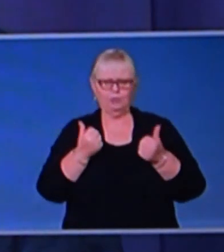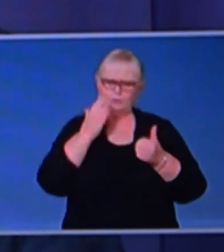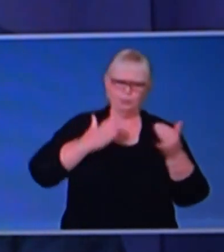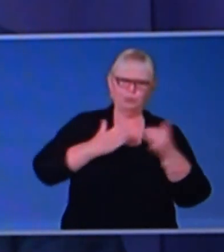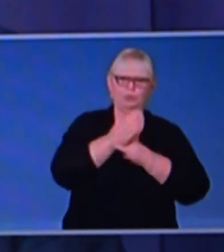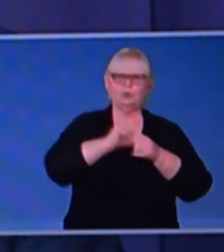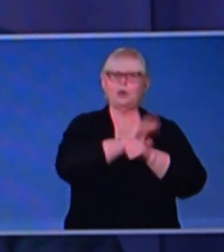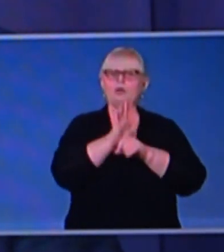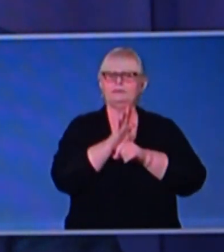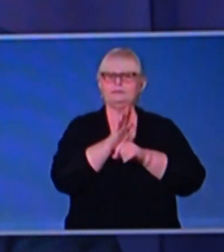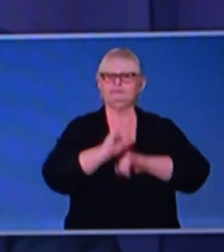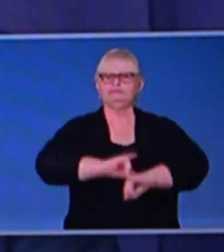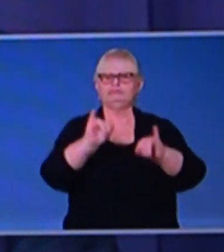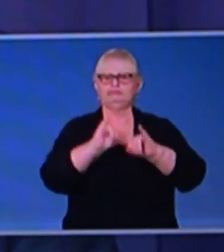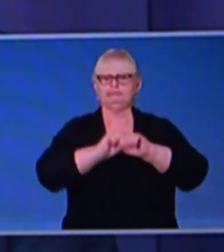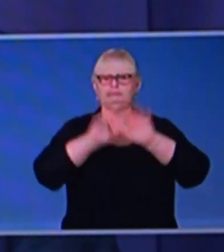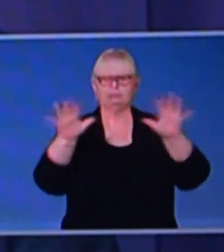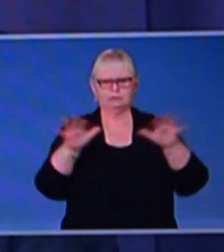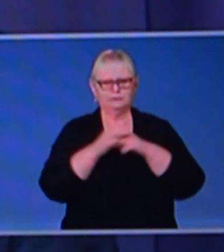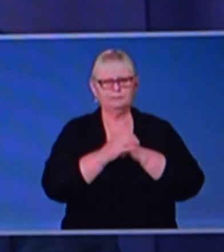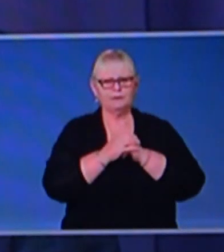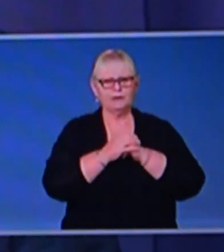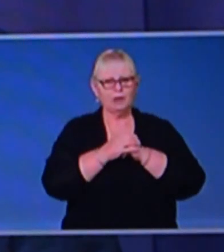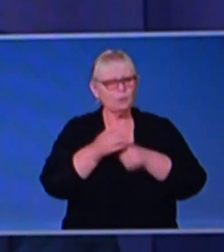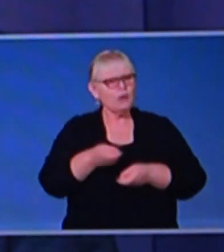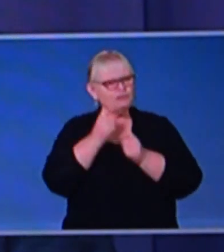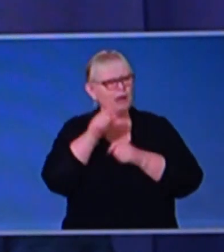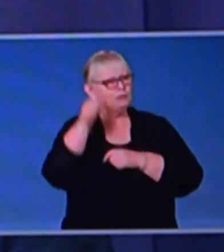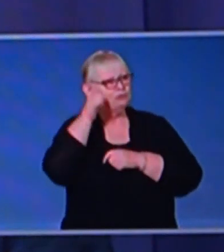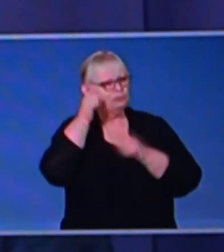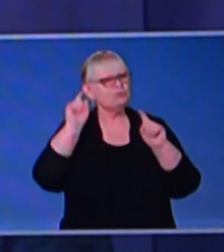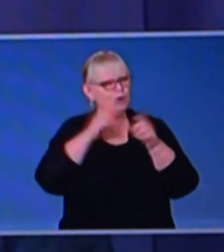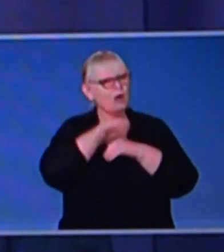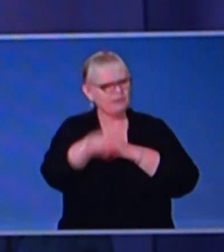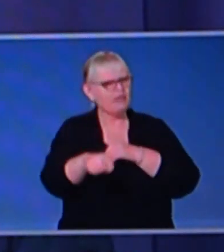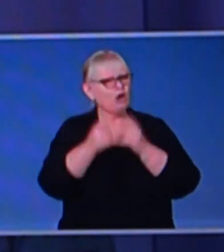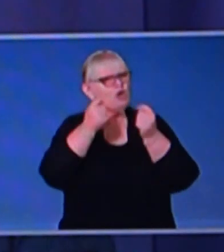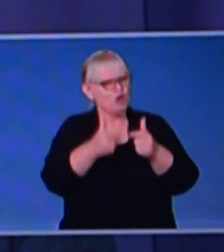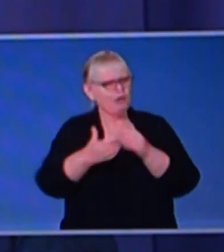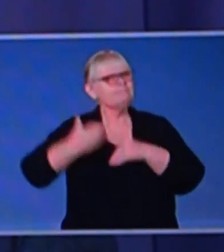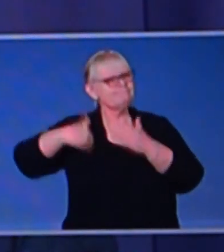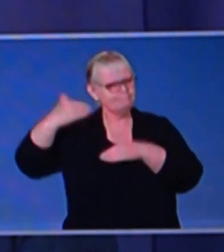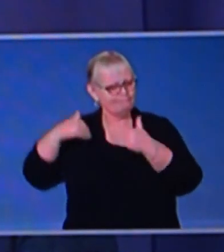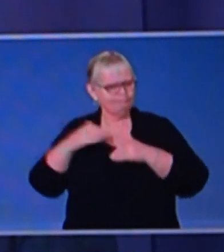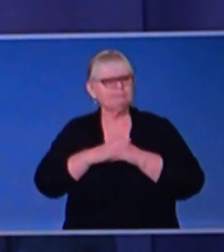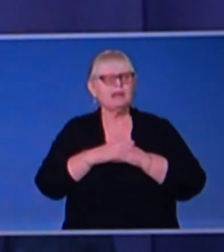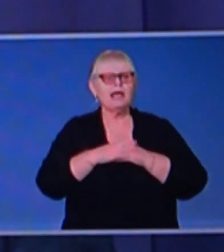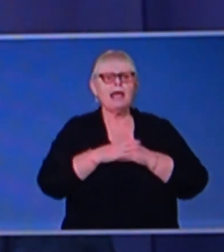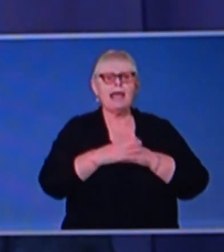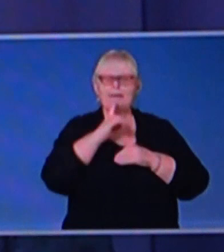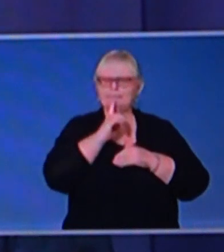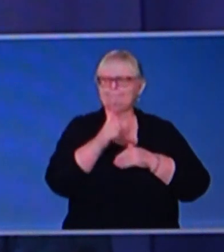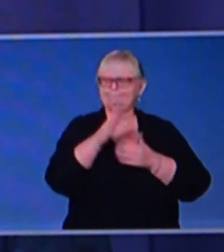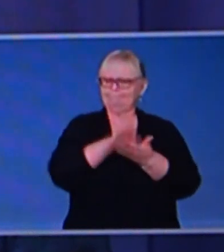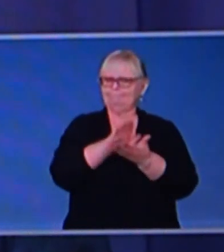crisis. As you know, this was a matter that we raised very early in the piece and provided additional support, and I particularly commend also the state and